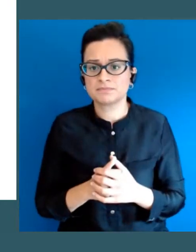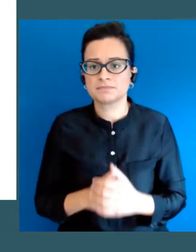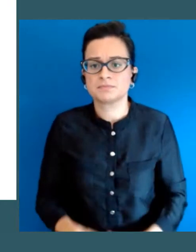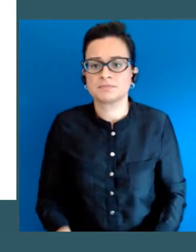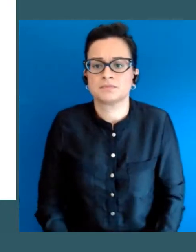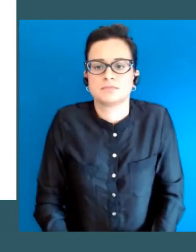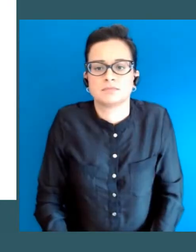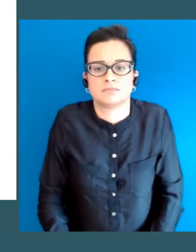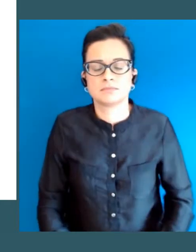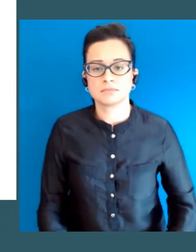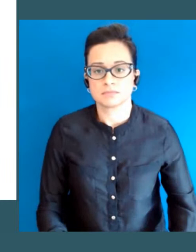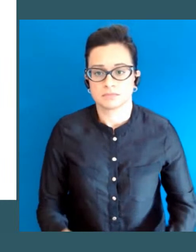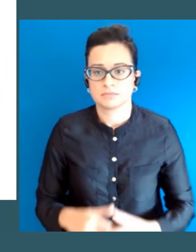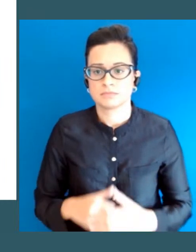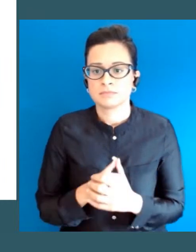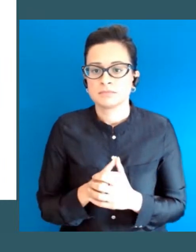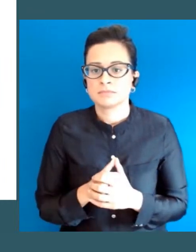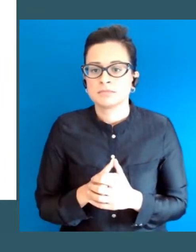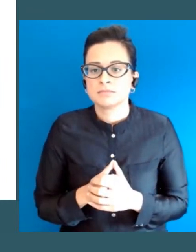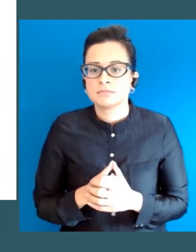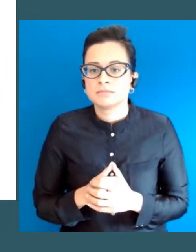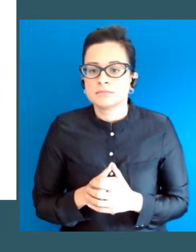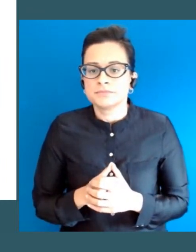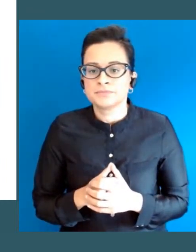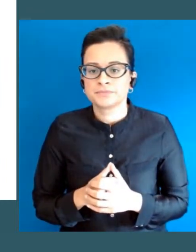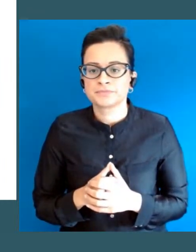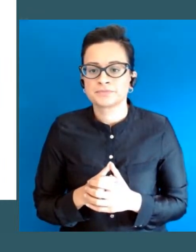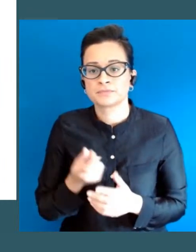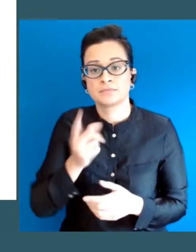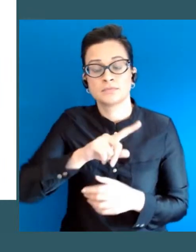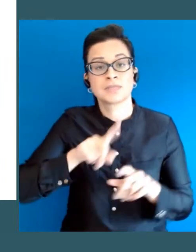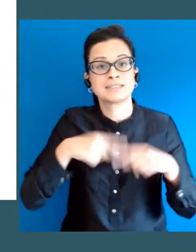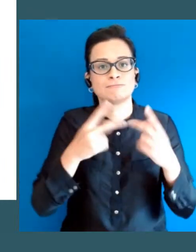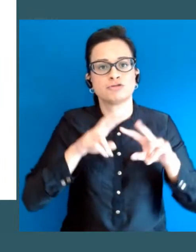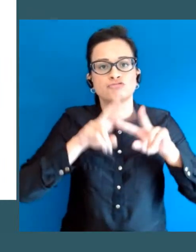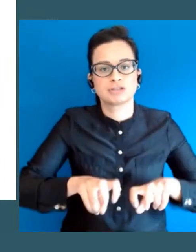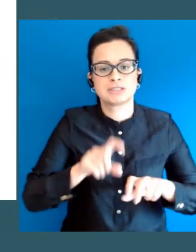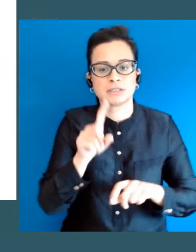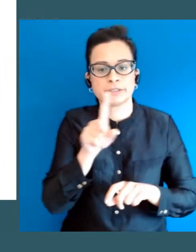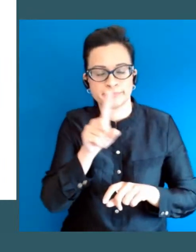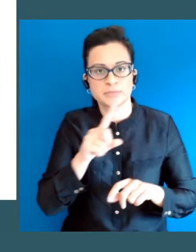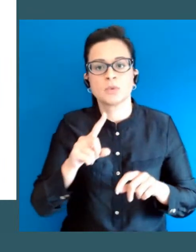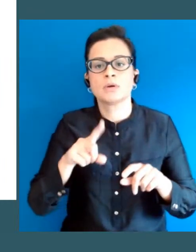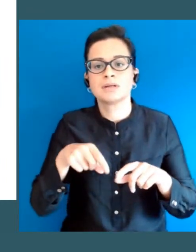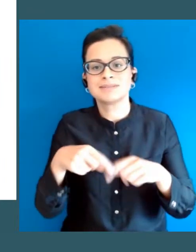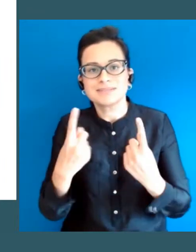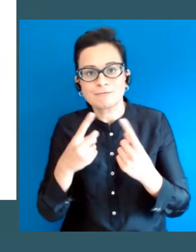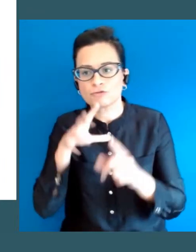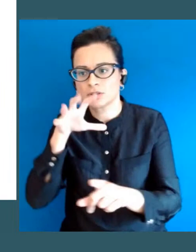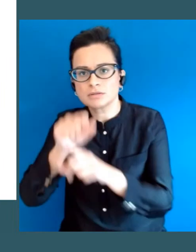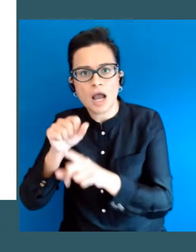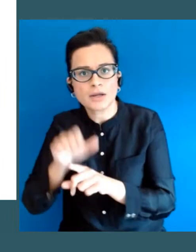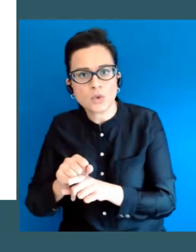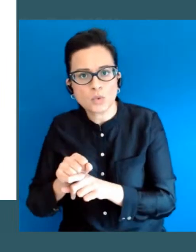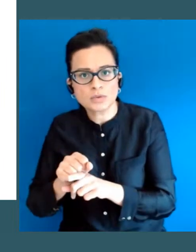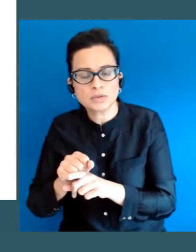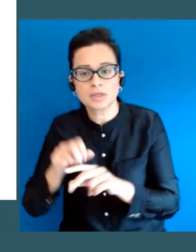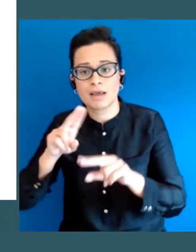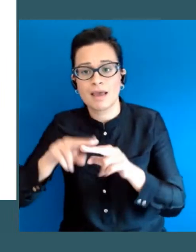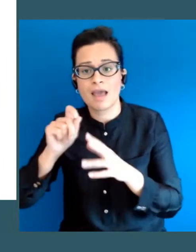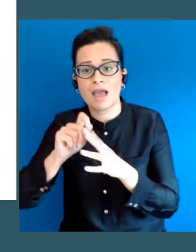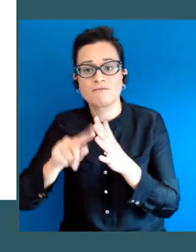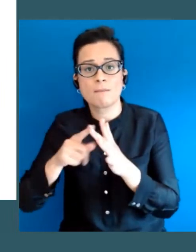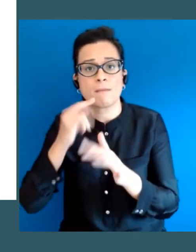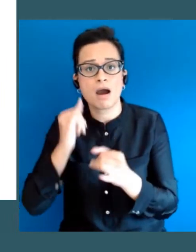Focke et al. Also brought out a study in regards to differential diagnoses in FPIES, and there's a lot